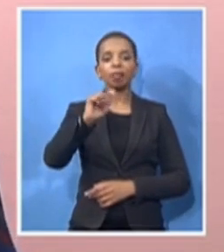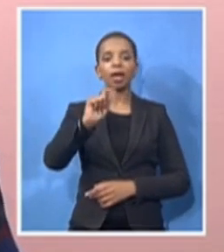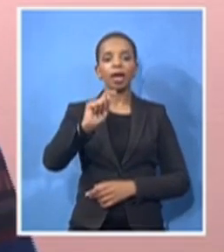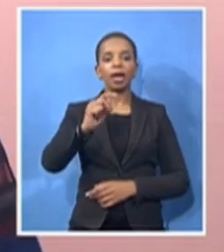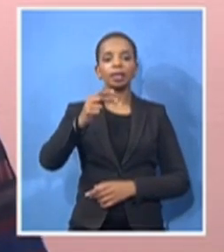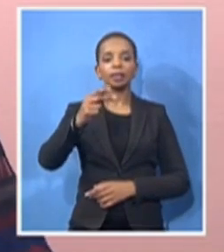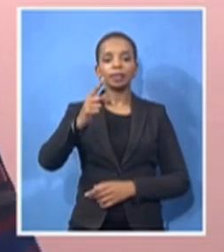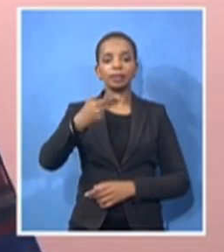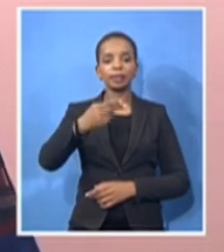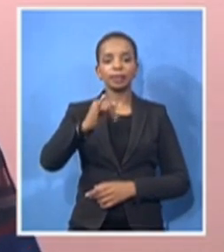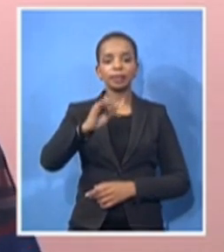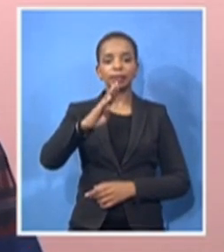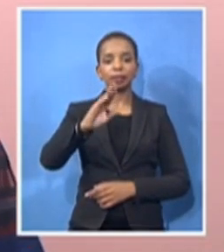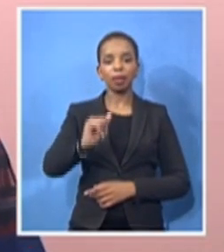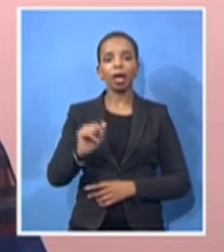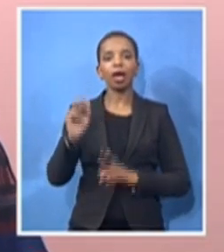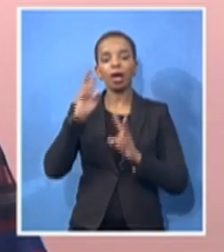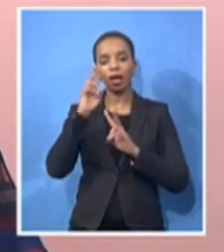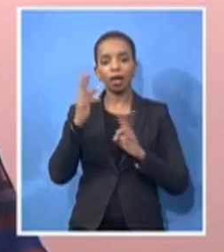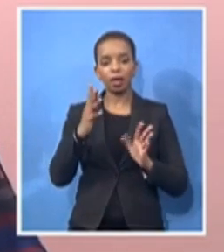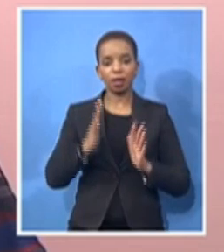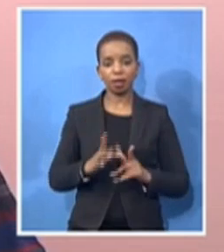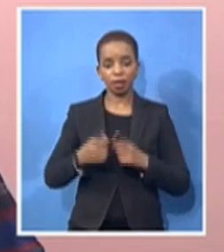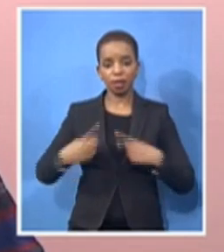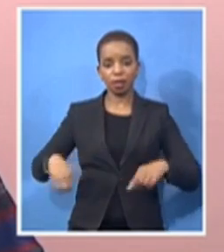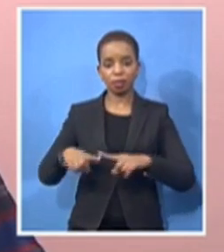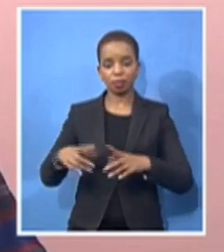The first thing I would like to say is that